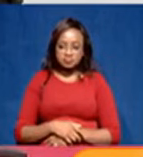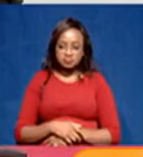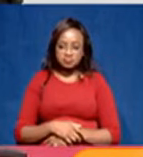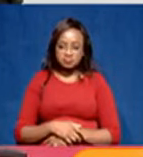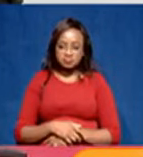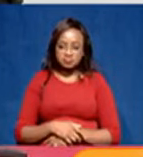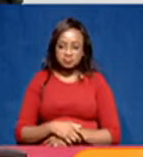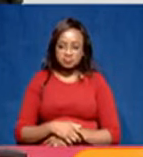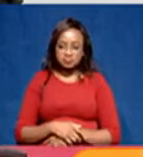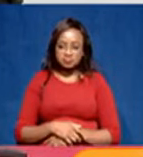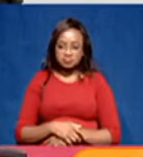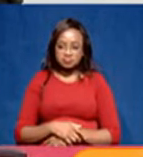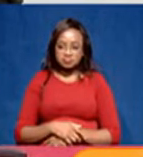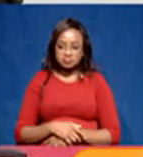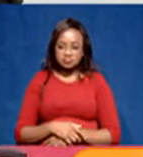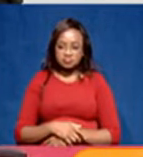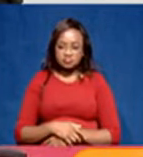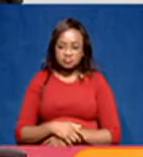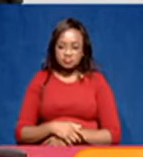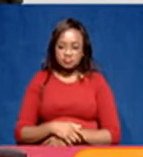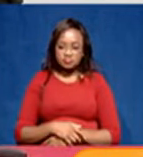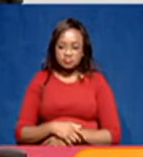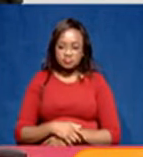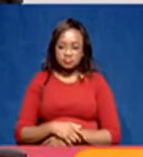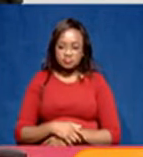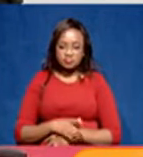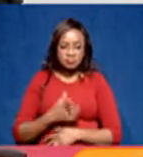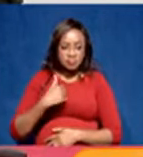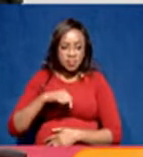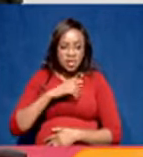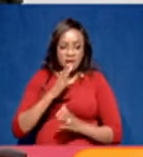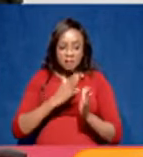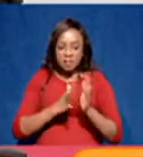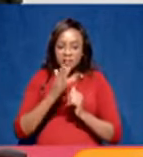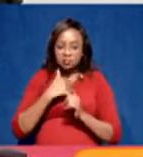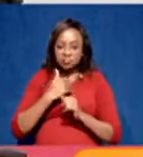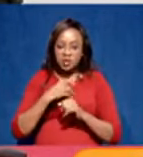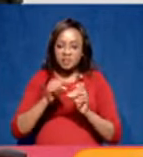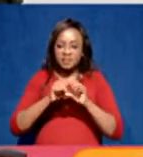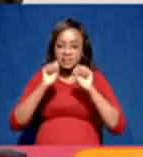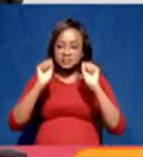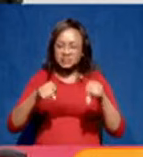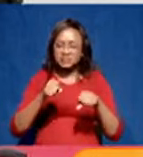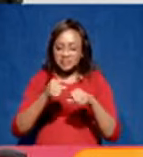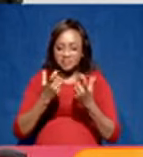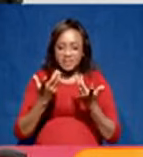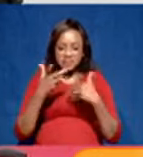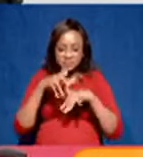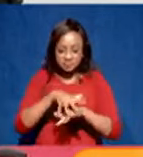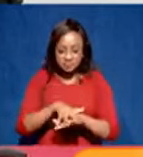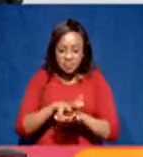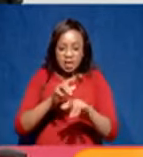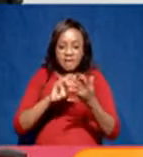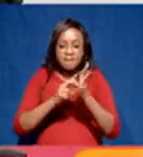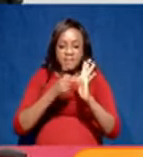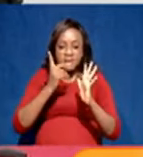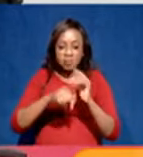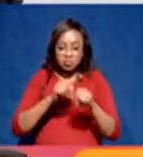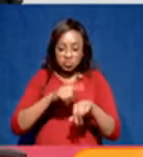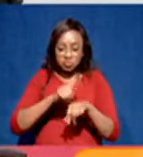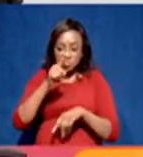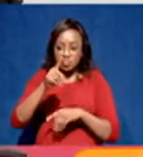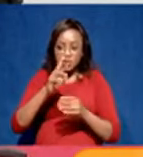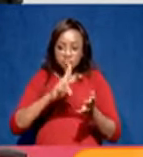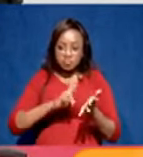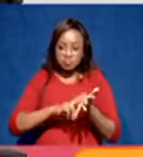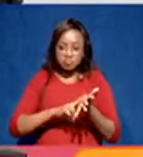We plan to have an integrated health management information system. That once you have done registration, by the way, we are